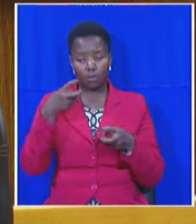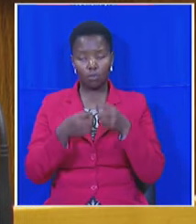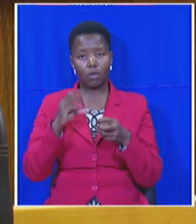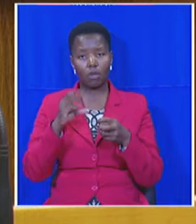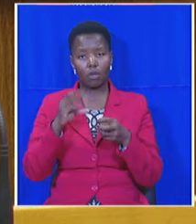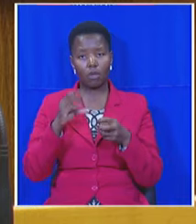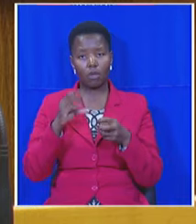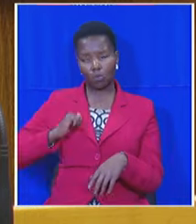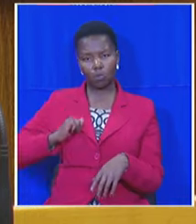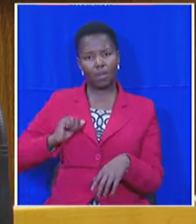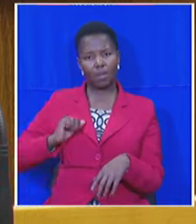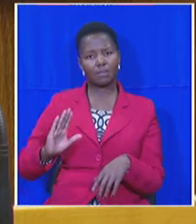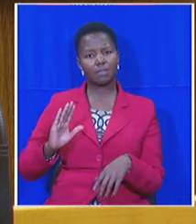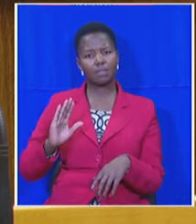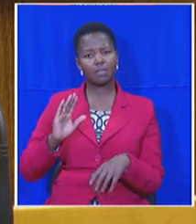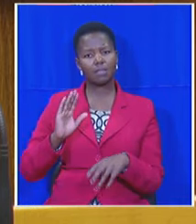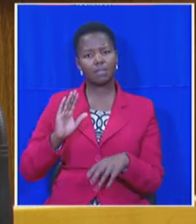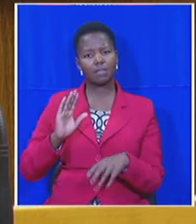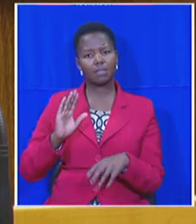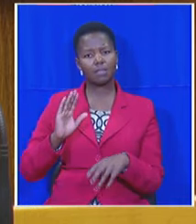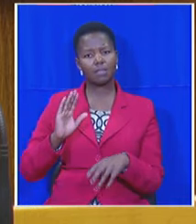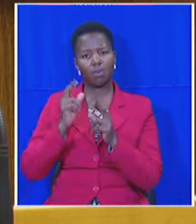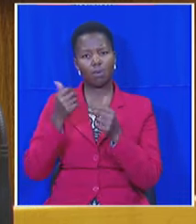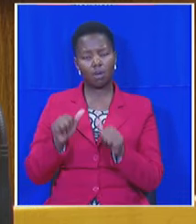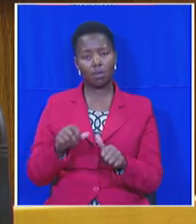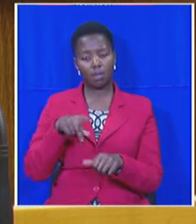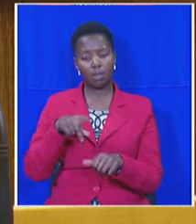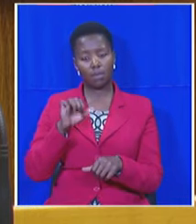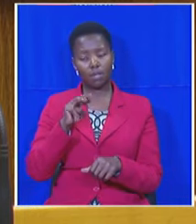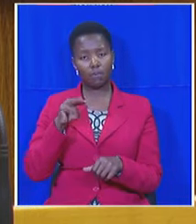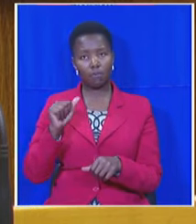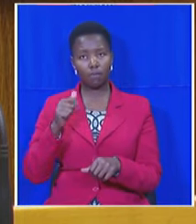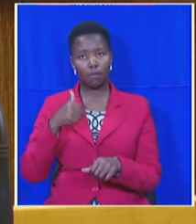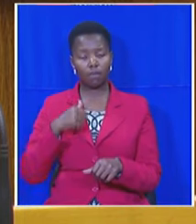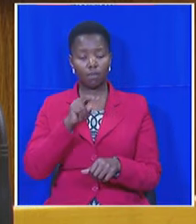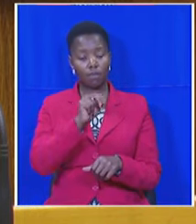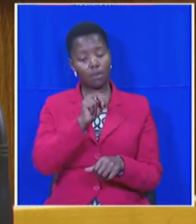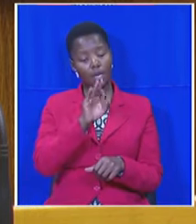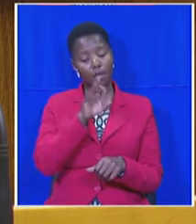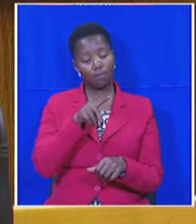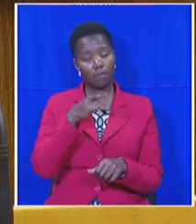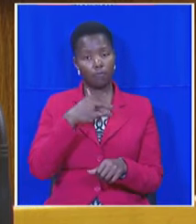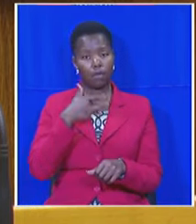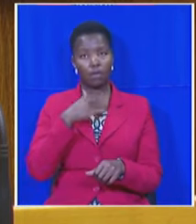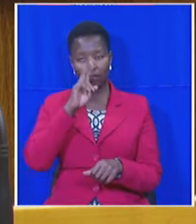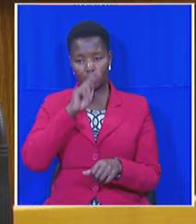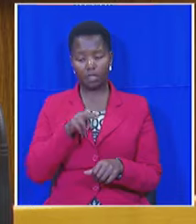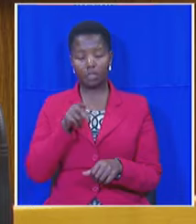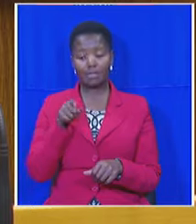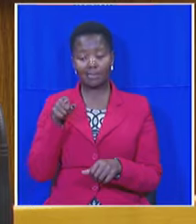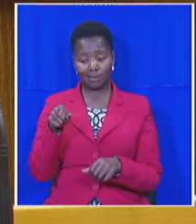Public Accounts Committees, the National Freedom Party believes that more power must be given to the Municipal